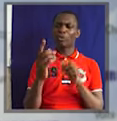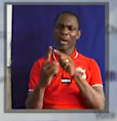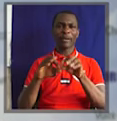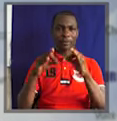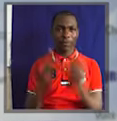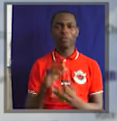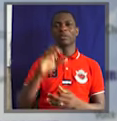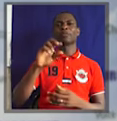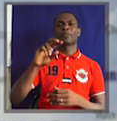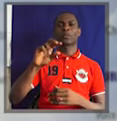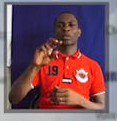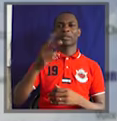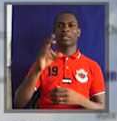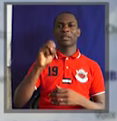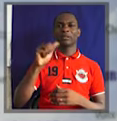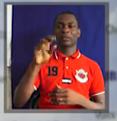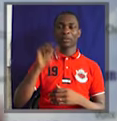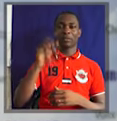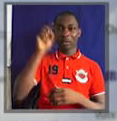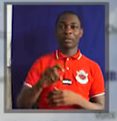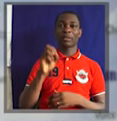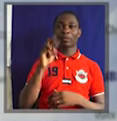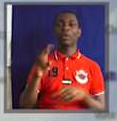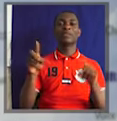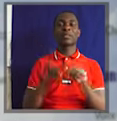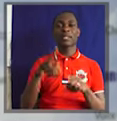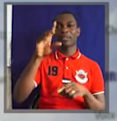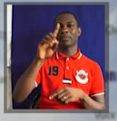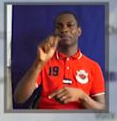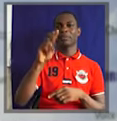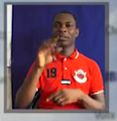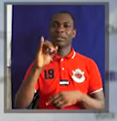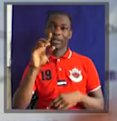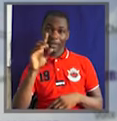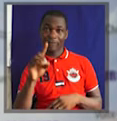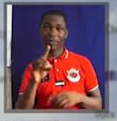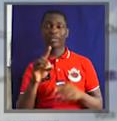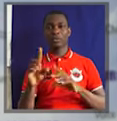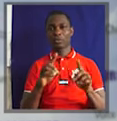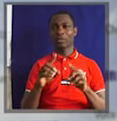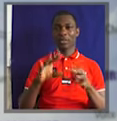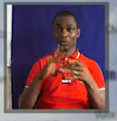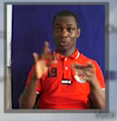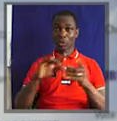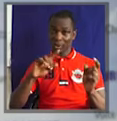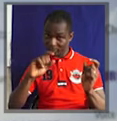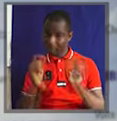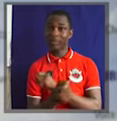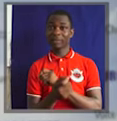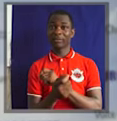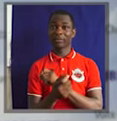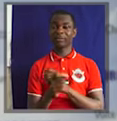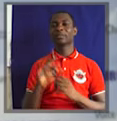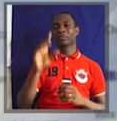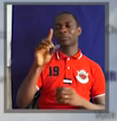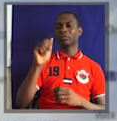second samuel chapter 12 anya the same thing ana david koye ye david a ofri opani juda nase no ye